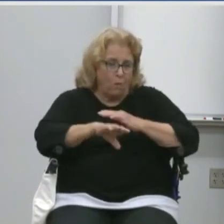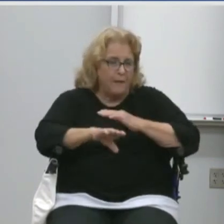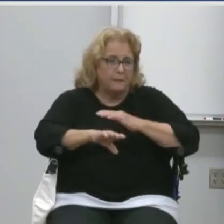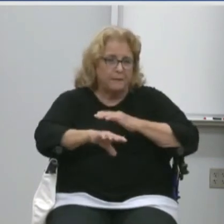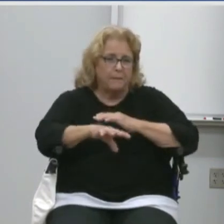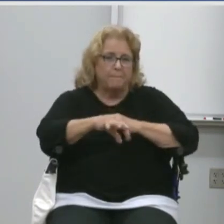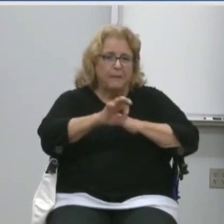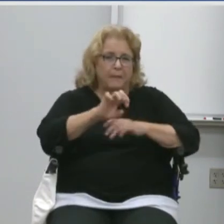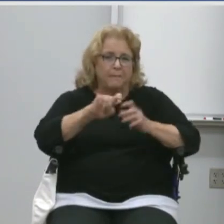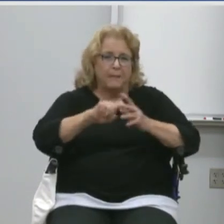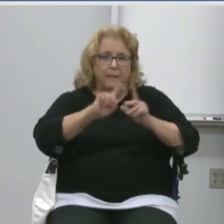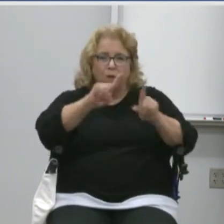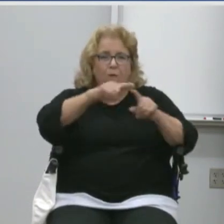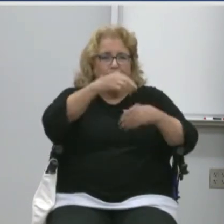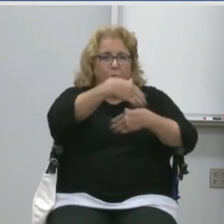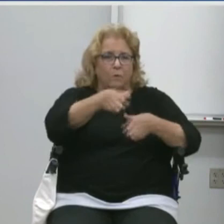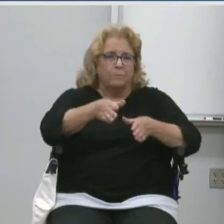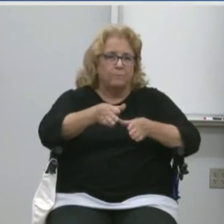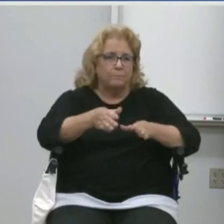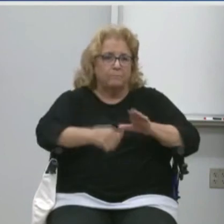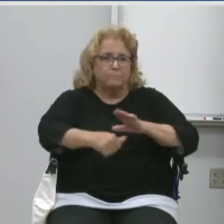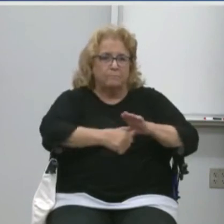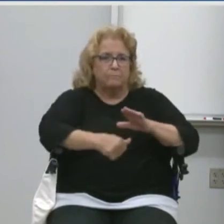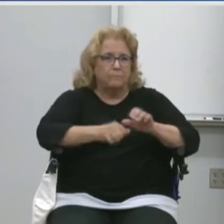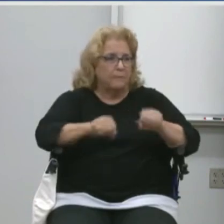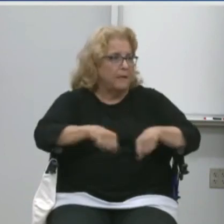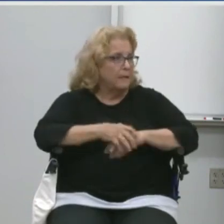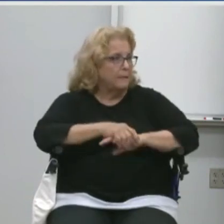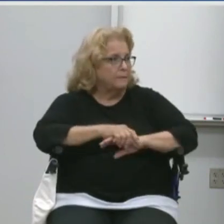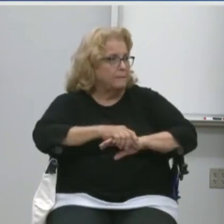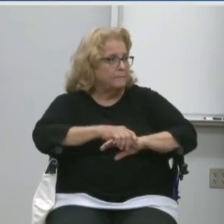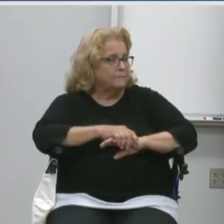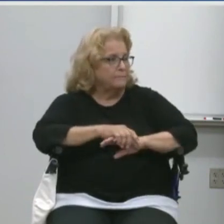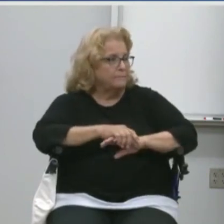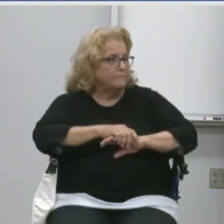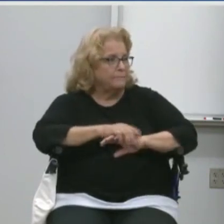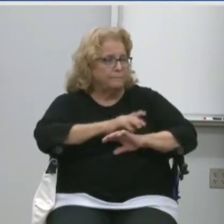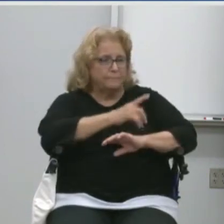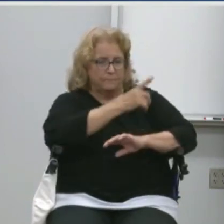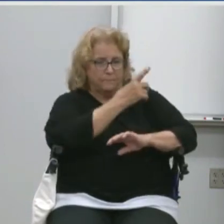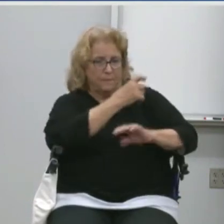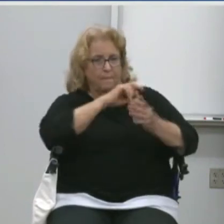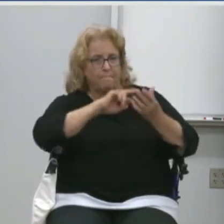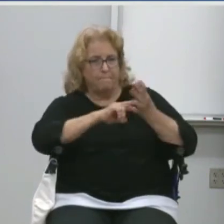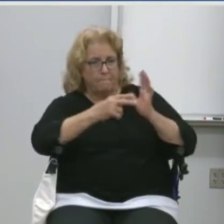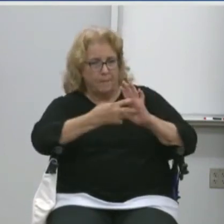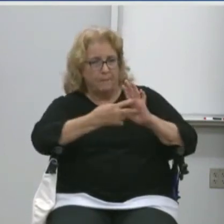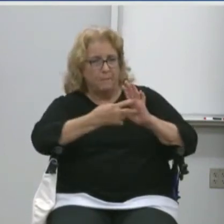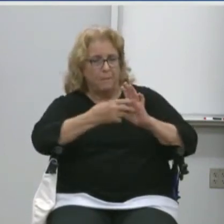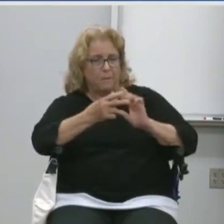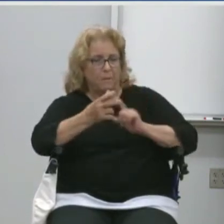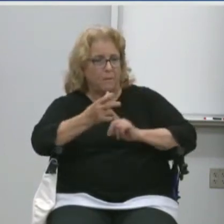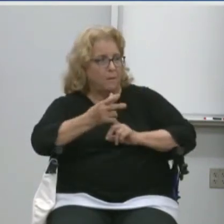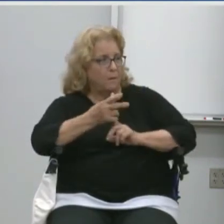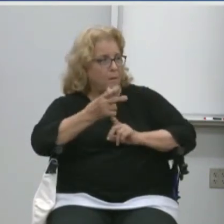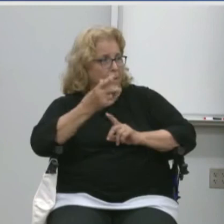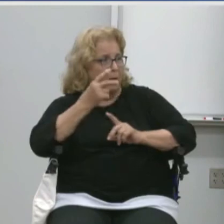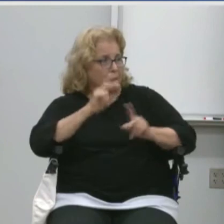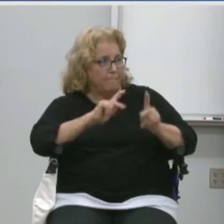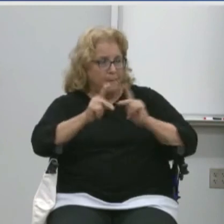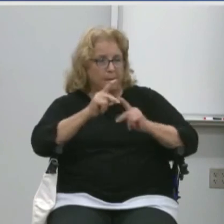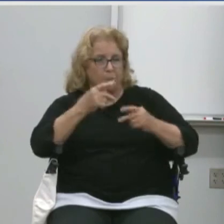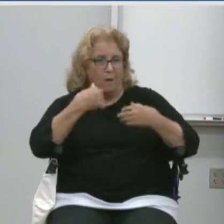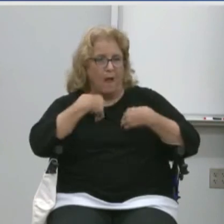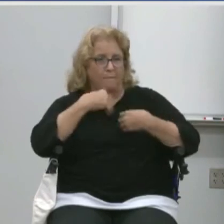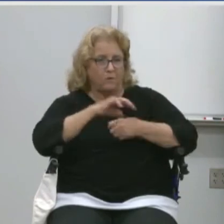pick up the key and go to their room. Okay, so that would be the counsel for people who are COVID-19 positive. Yes,